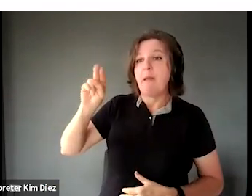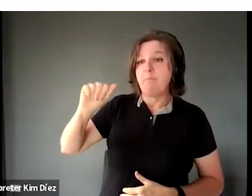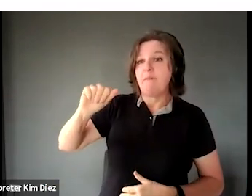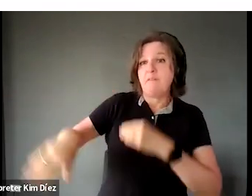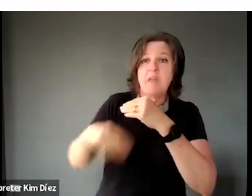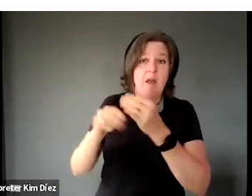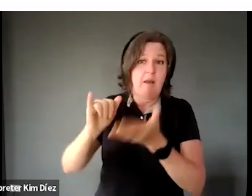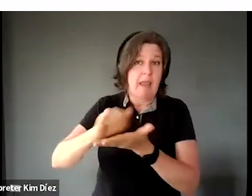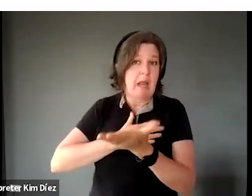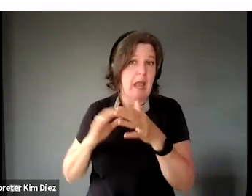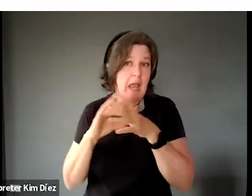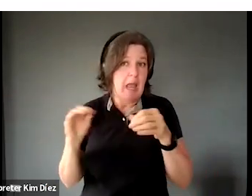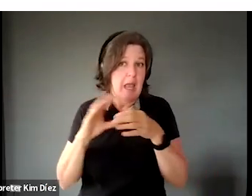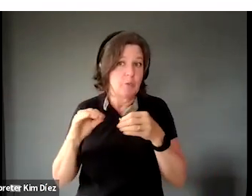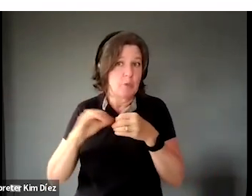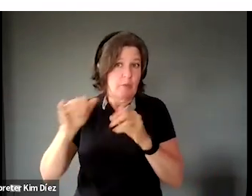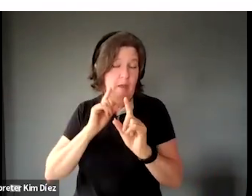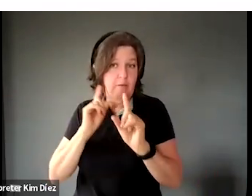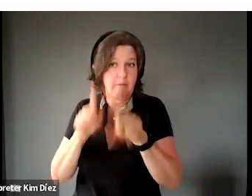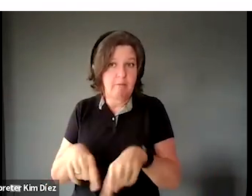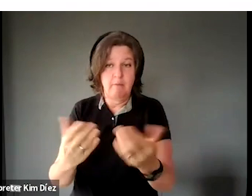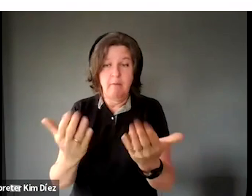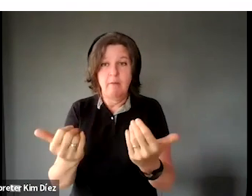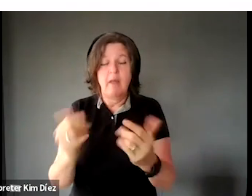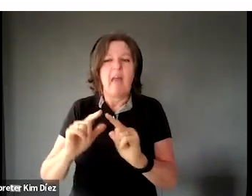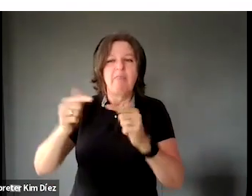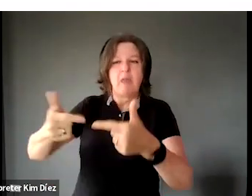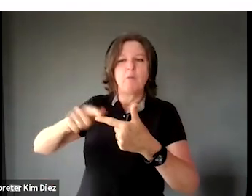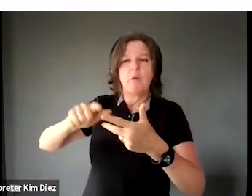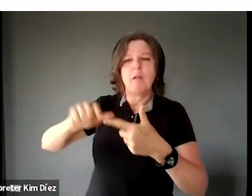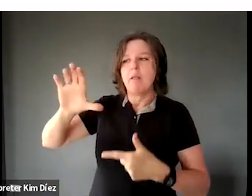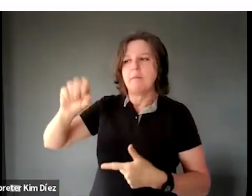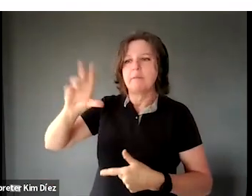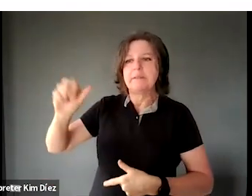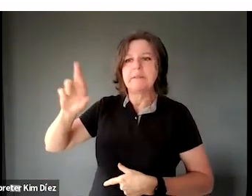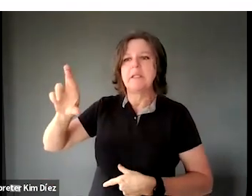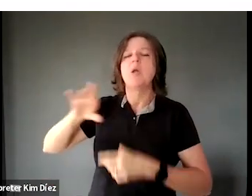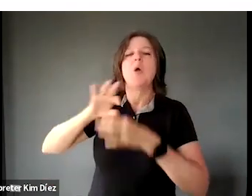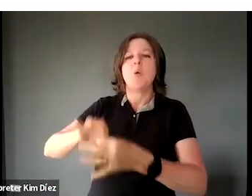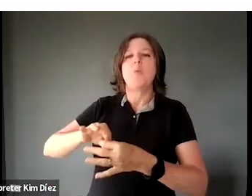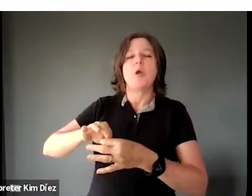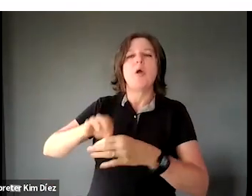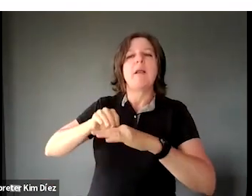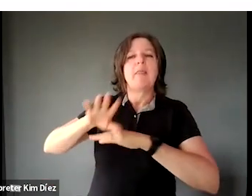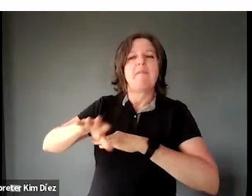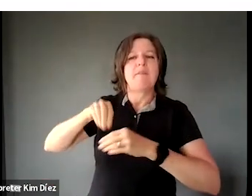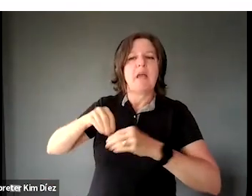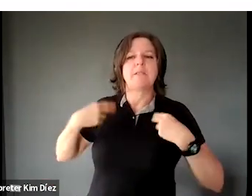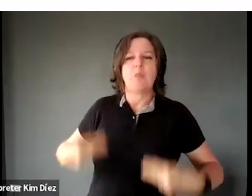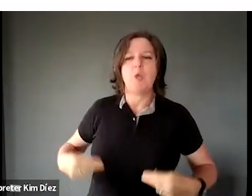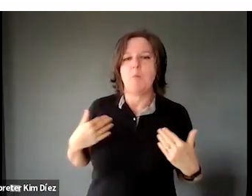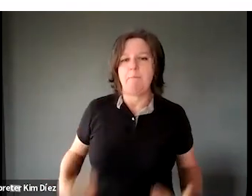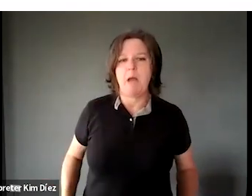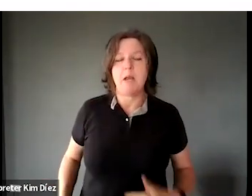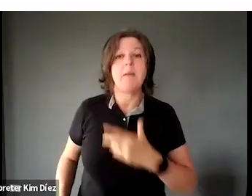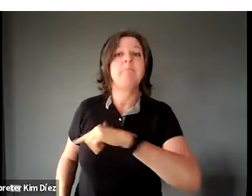will need that data. And Viviana could probably answer you further. And